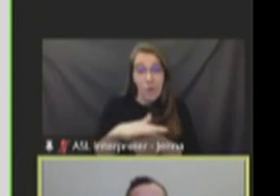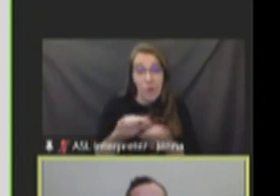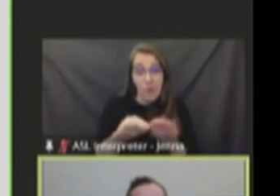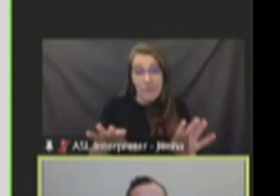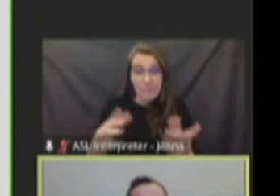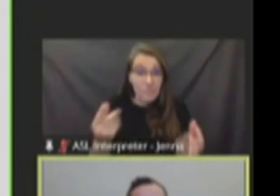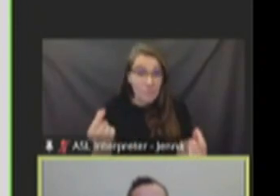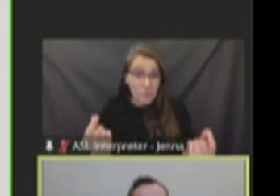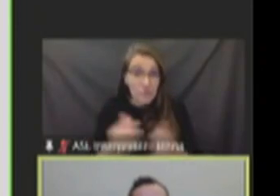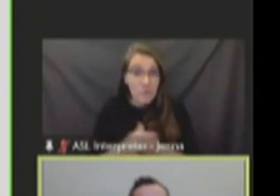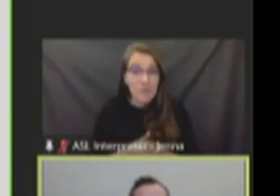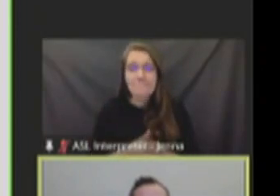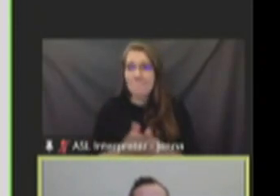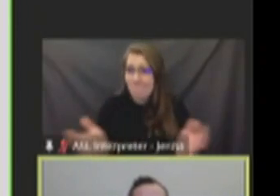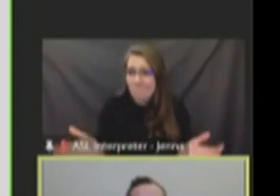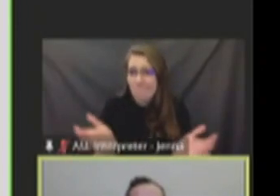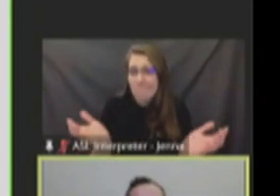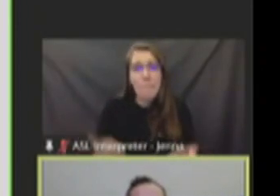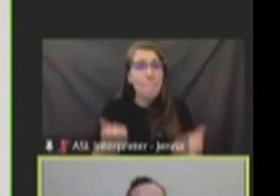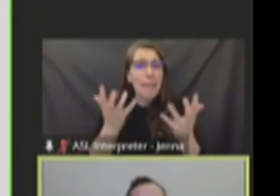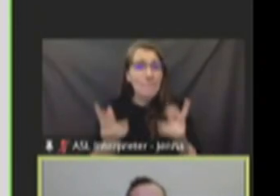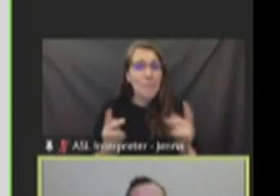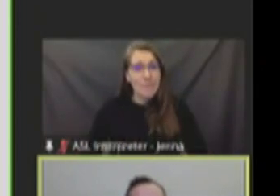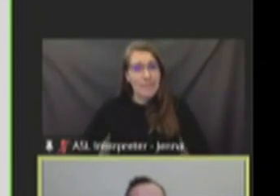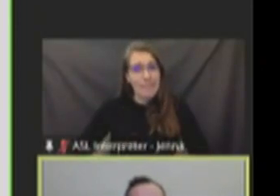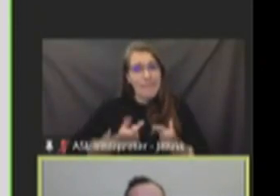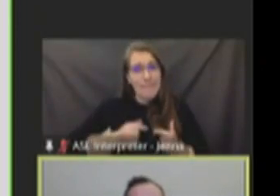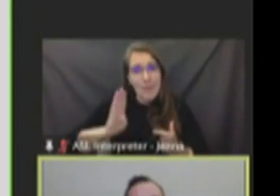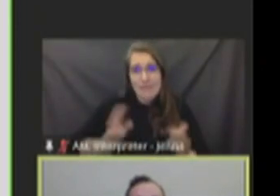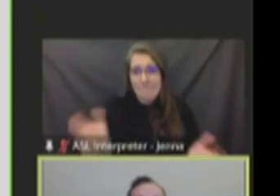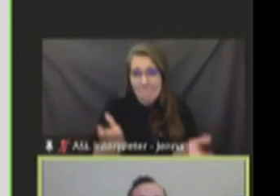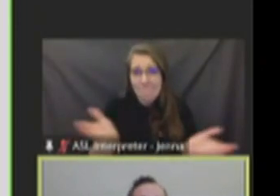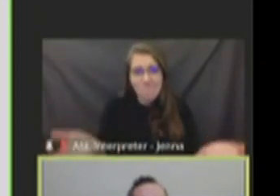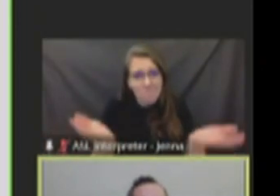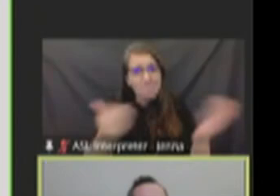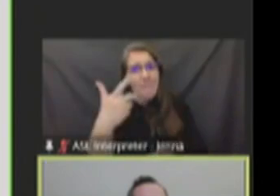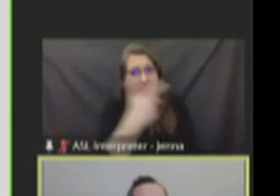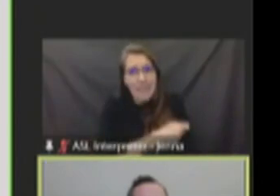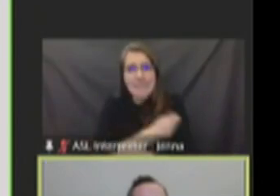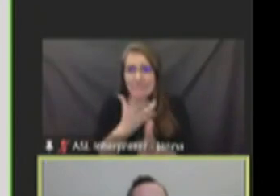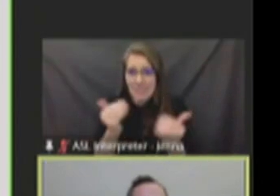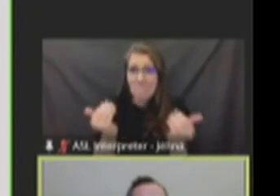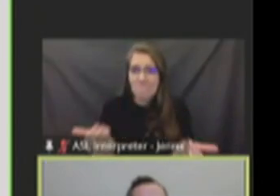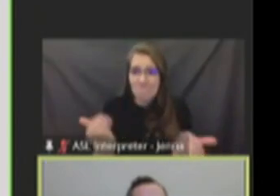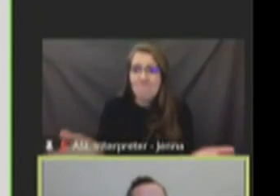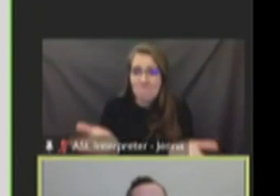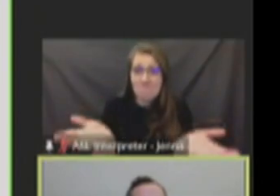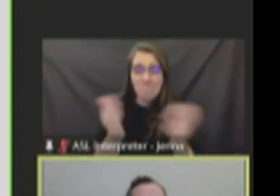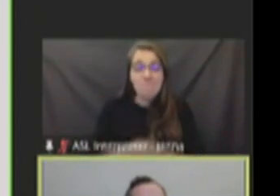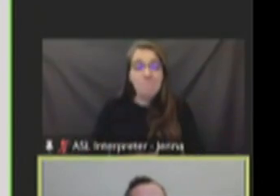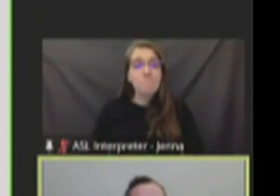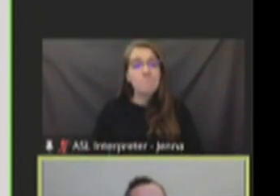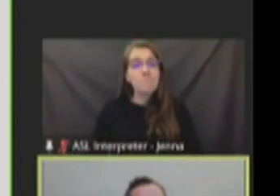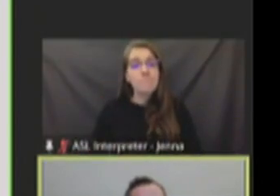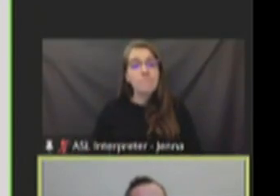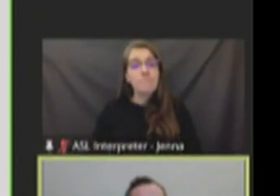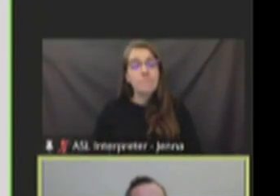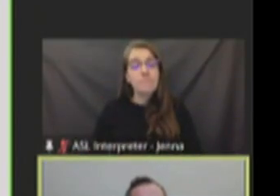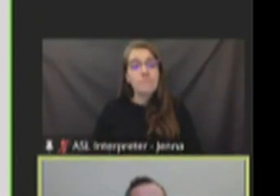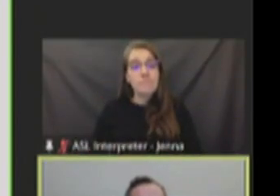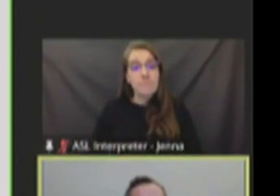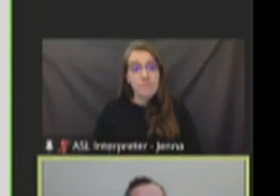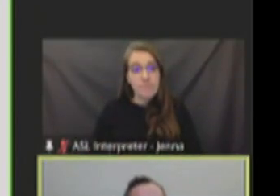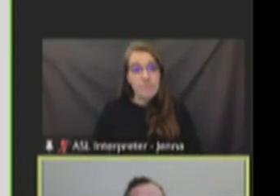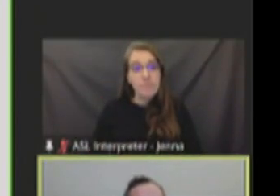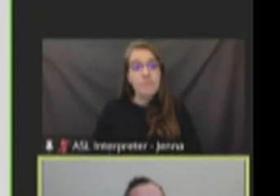encouraging as many residents as possible to be vaccinated. So, you know, we did want to build in the flexibility to